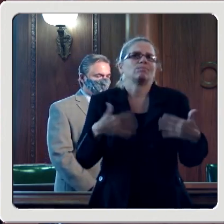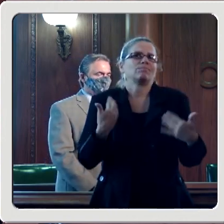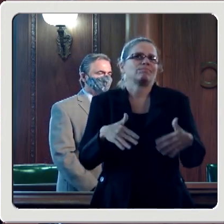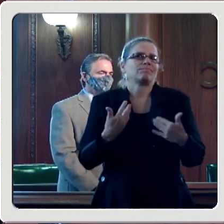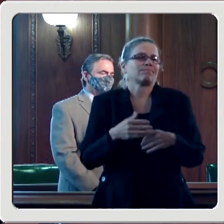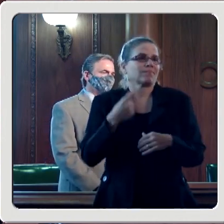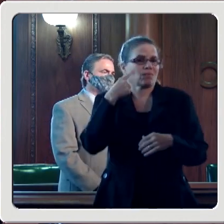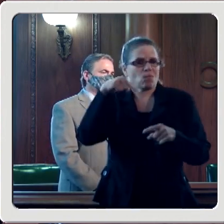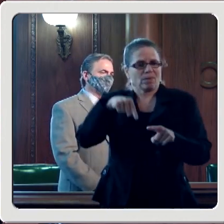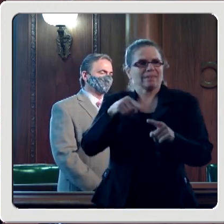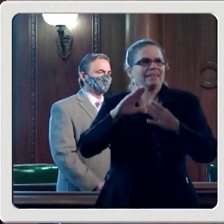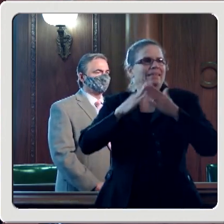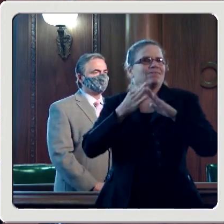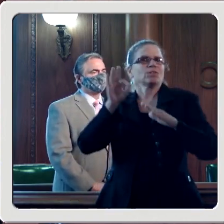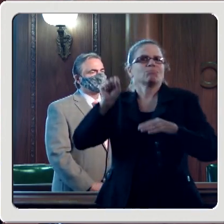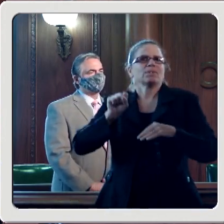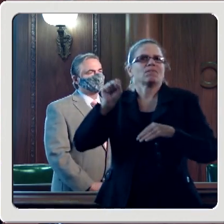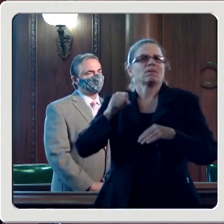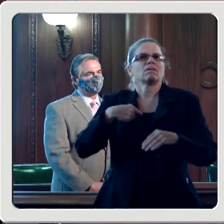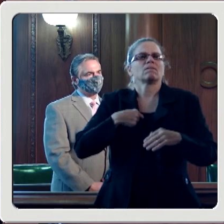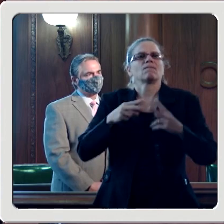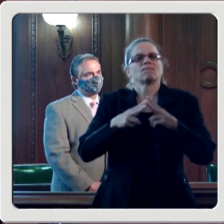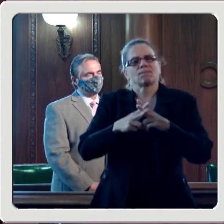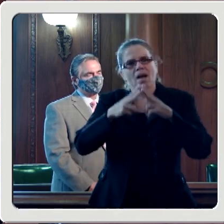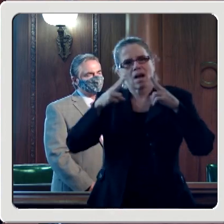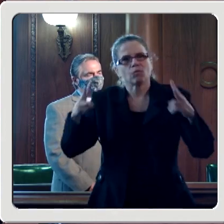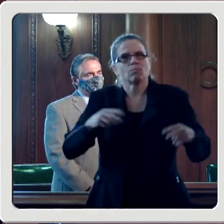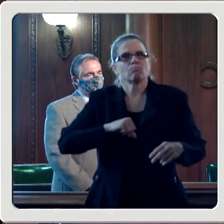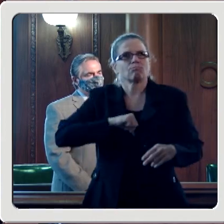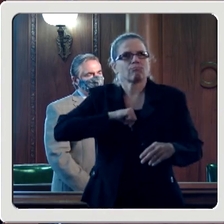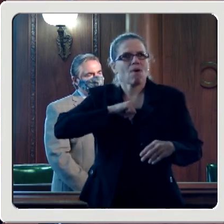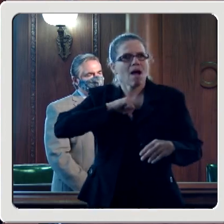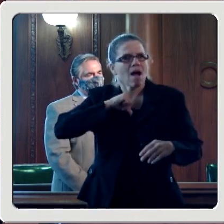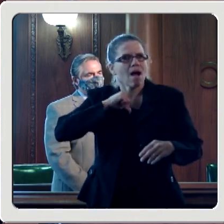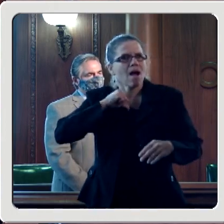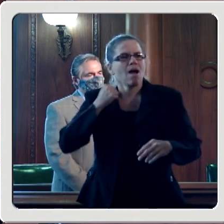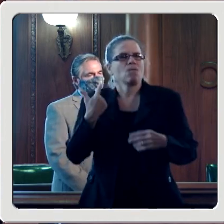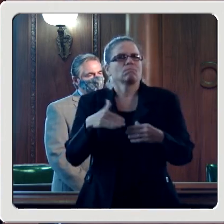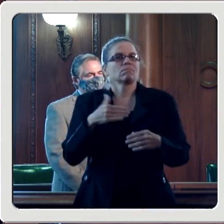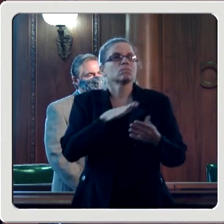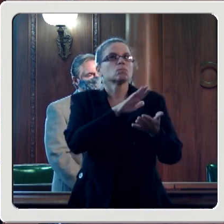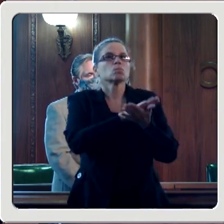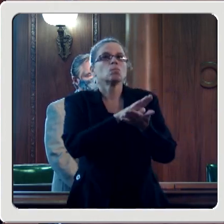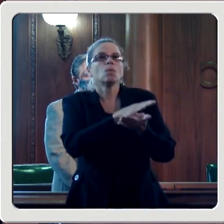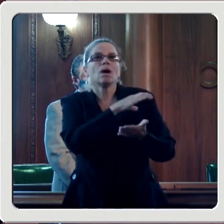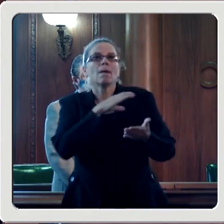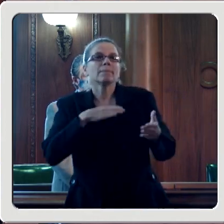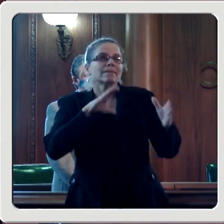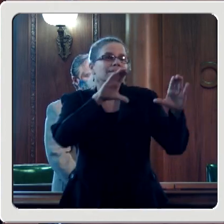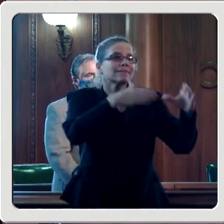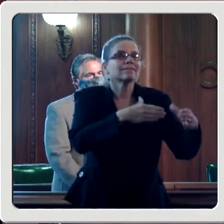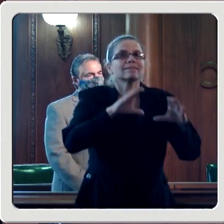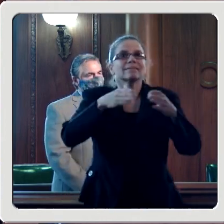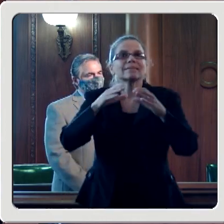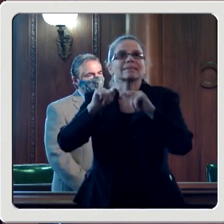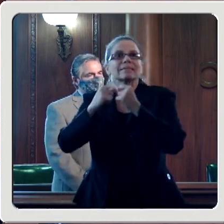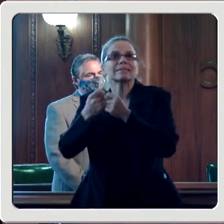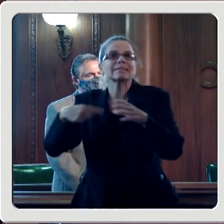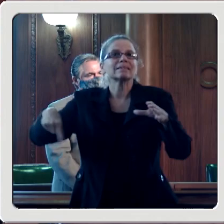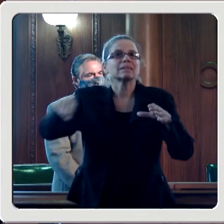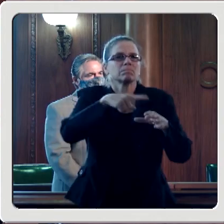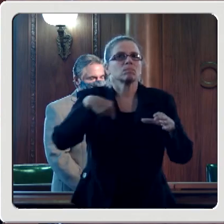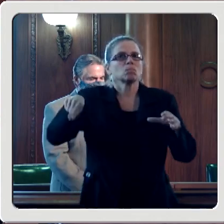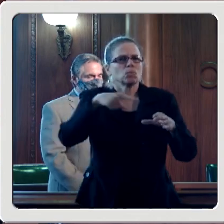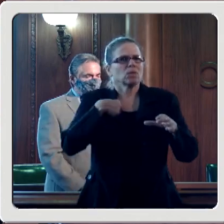I'm confident that our team and our school committee are going to do the right thing for our students and our